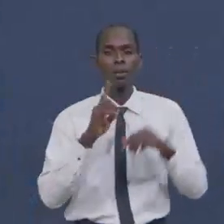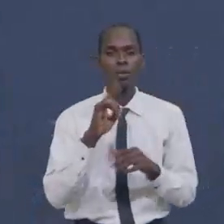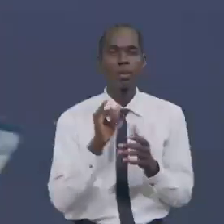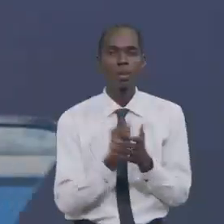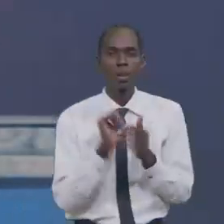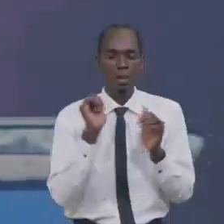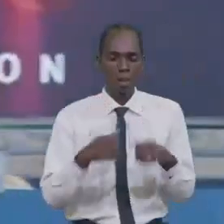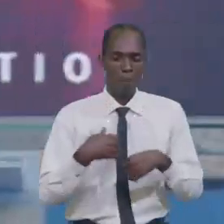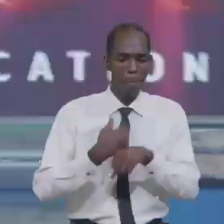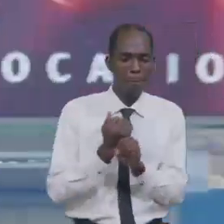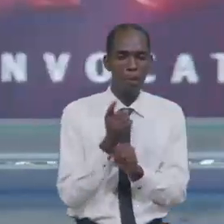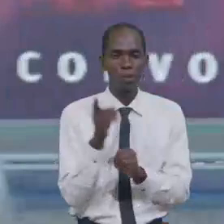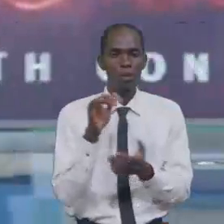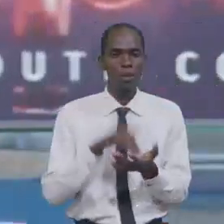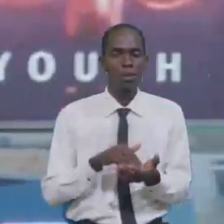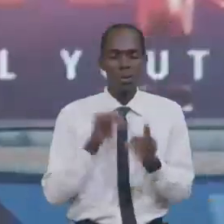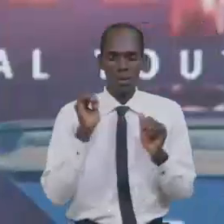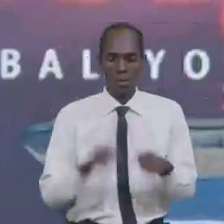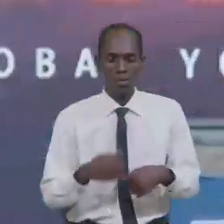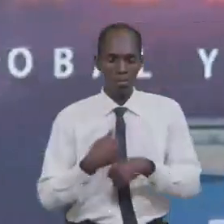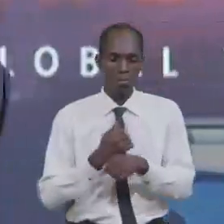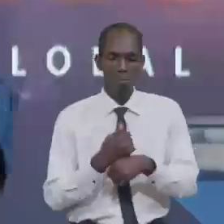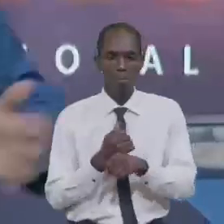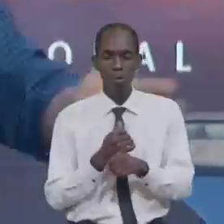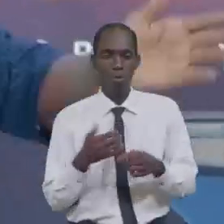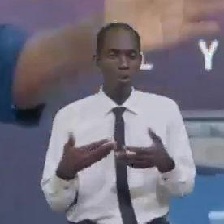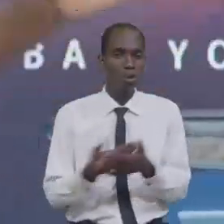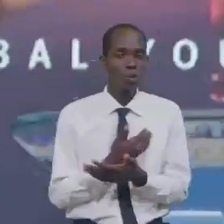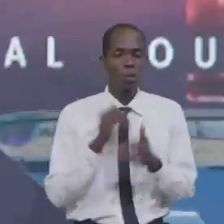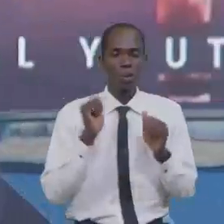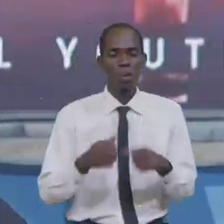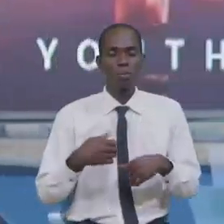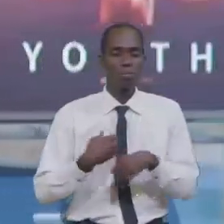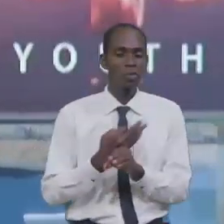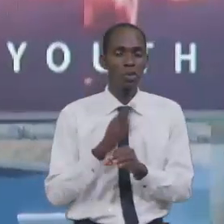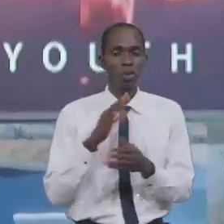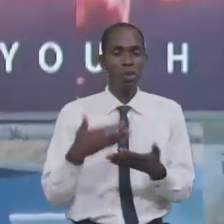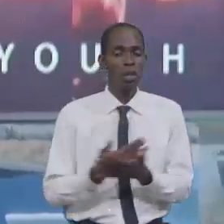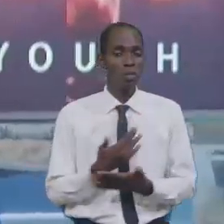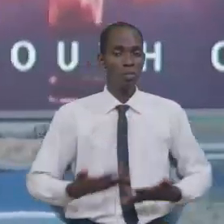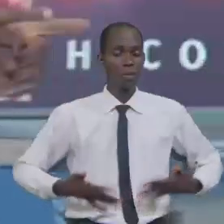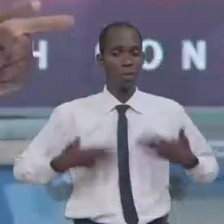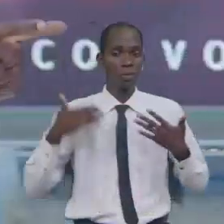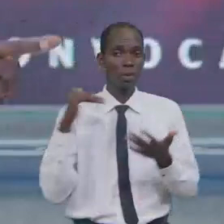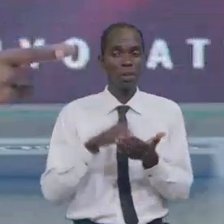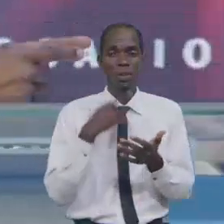you, can remodel you, and the one that can reform your life, he said,